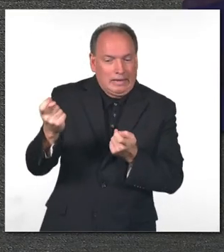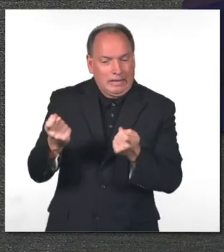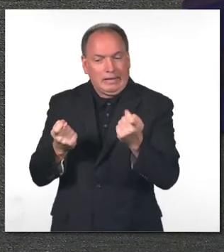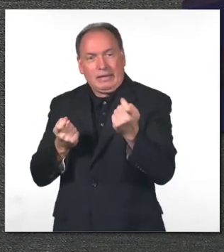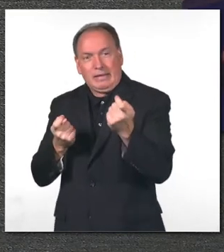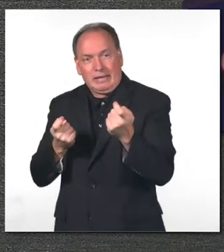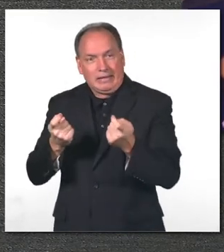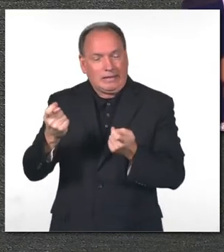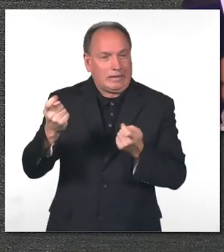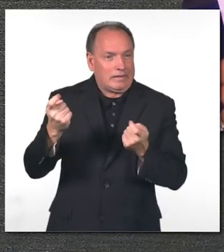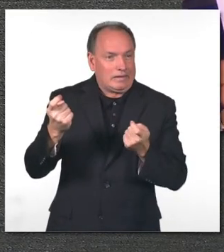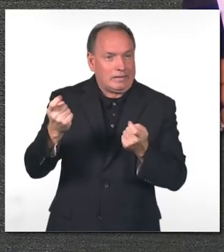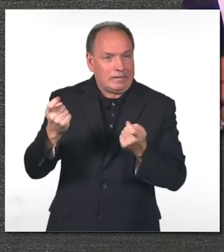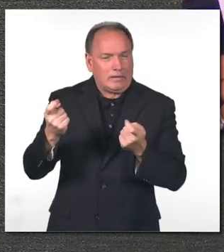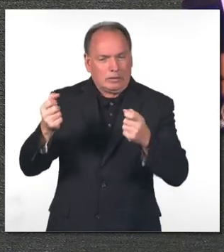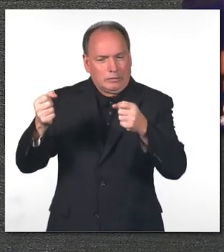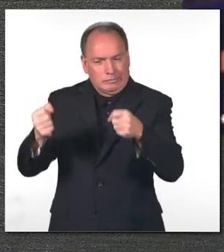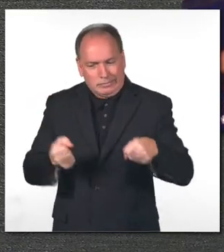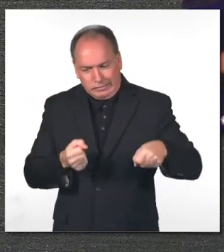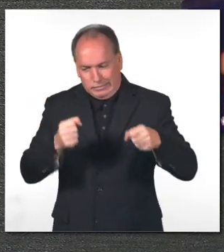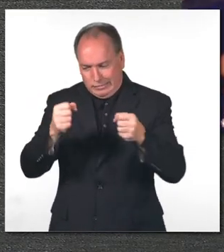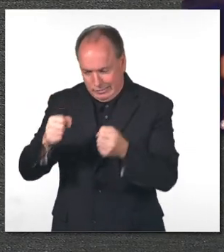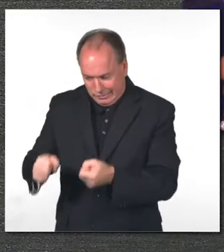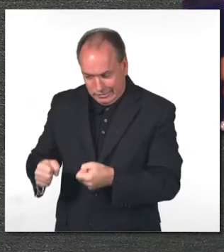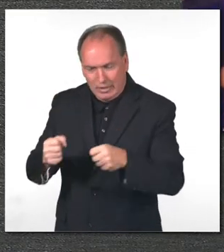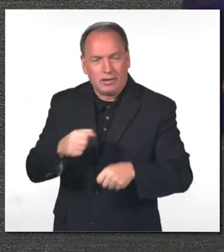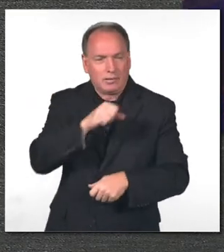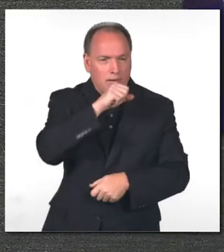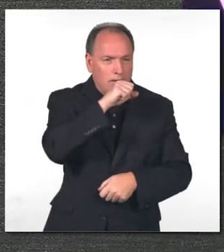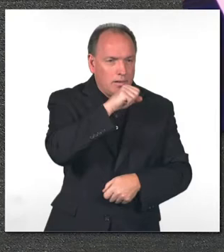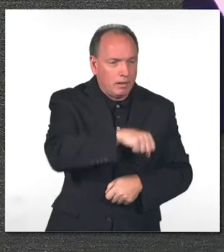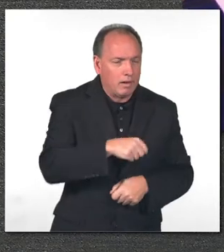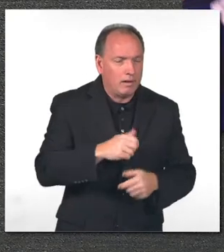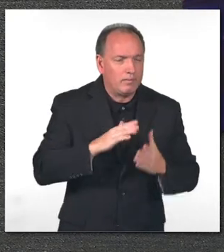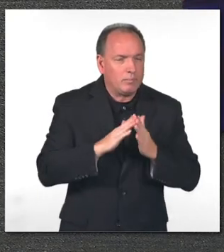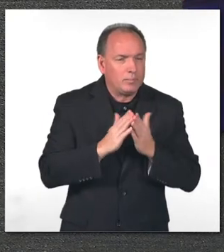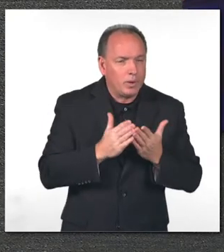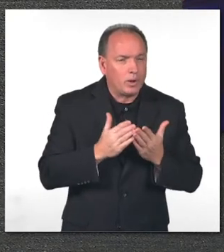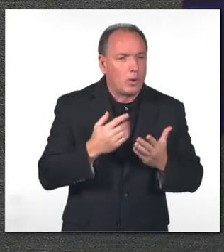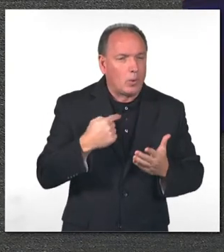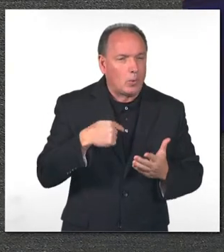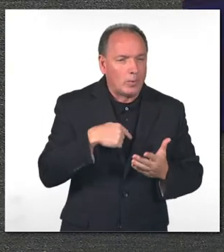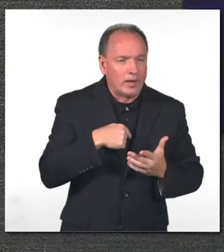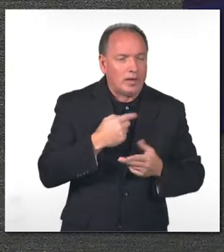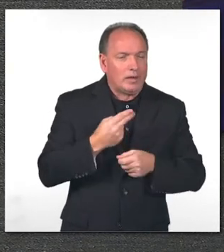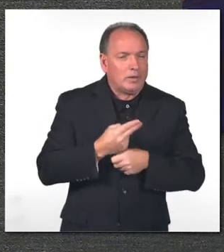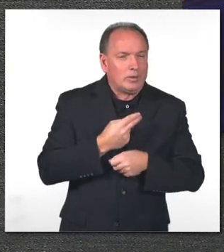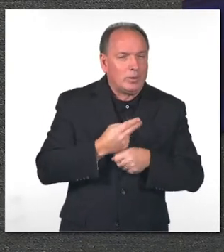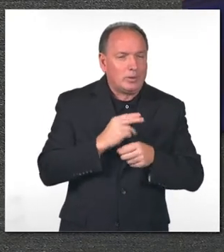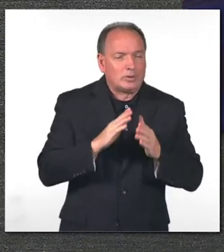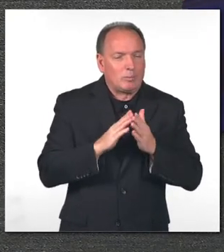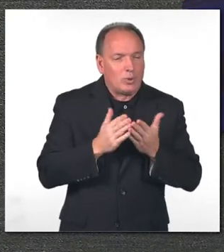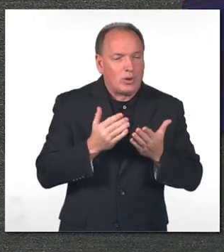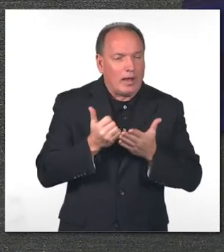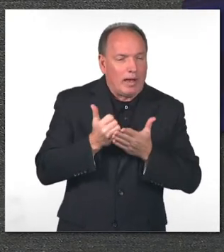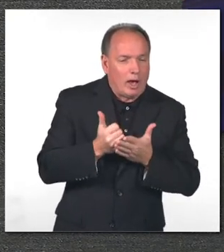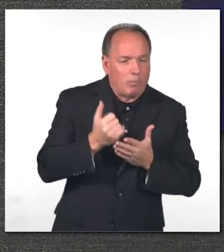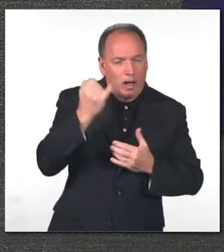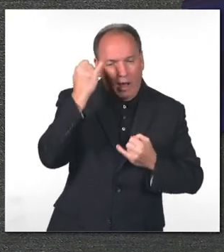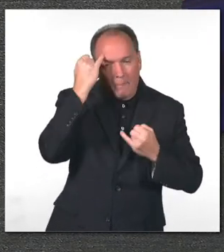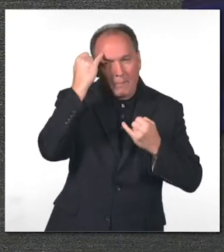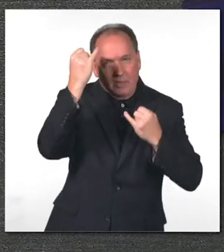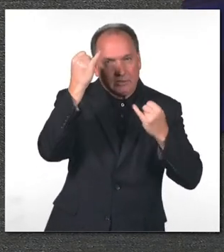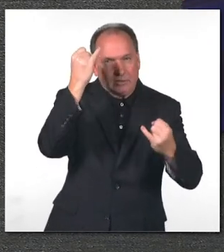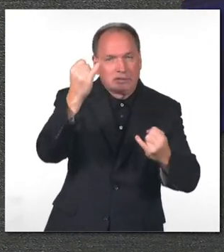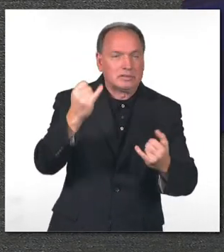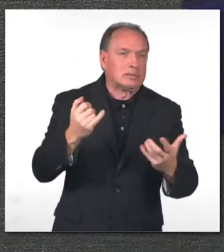I really love this book because we can use the book and help our bunnies ski down the slopes.